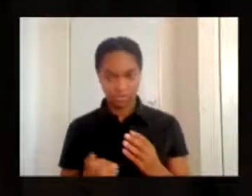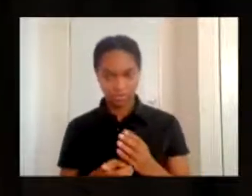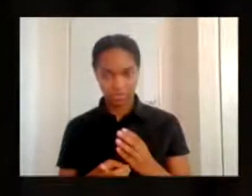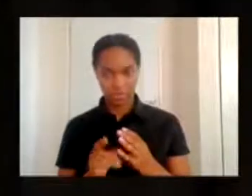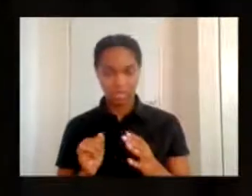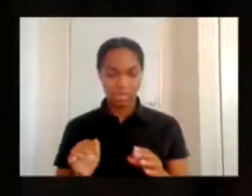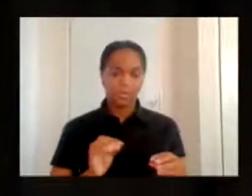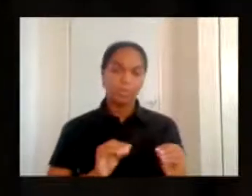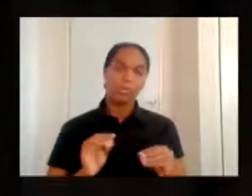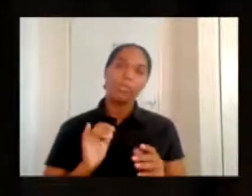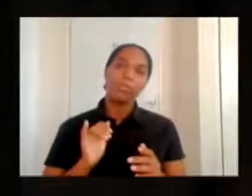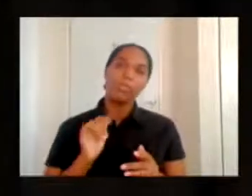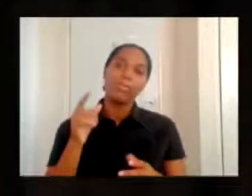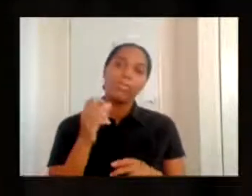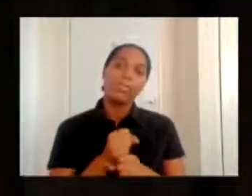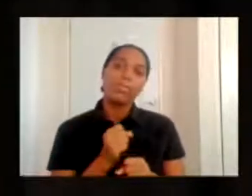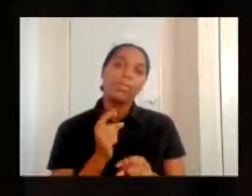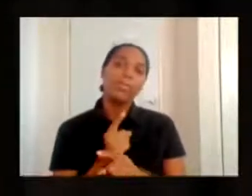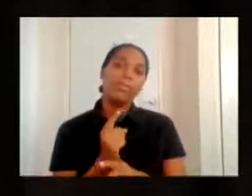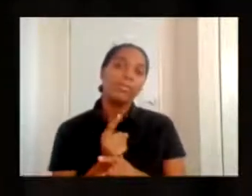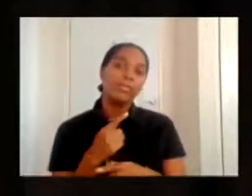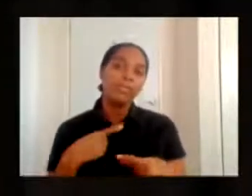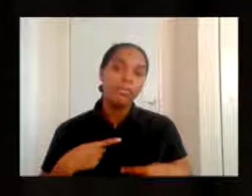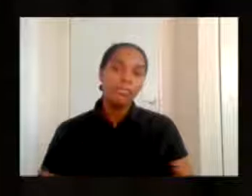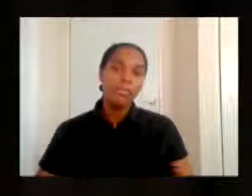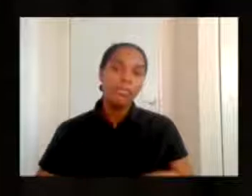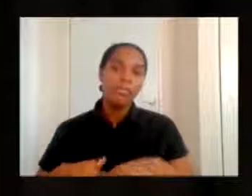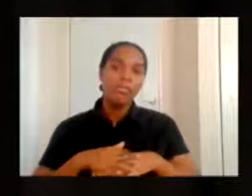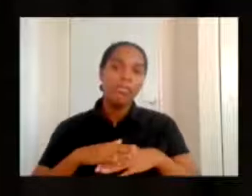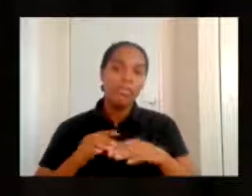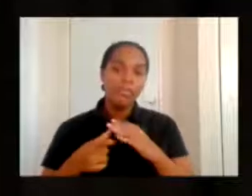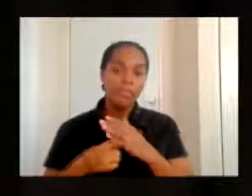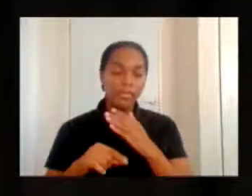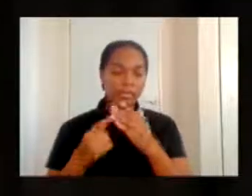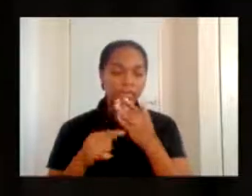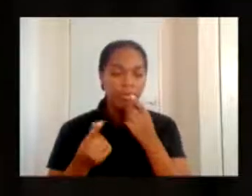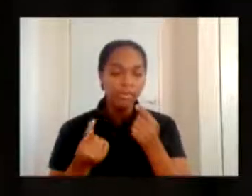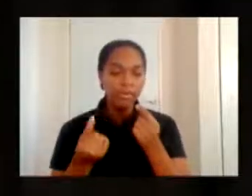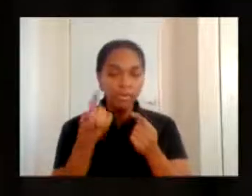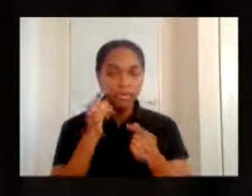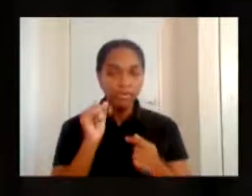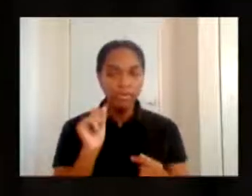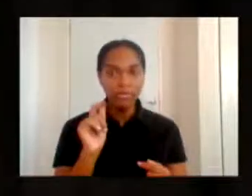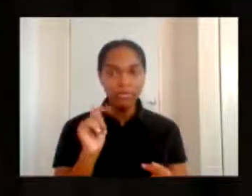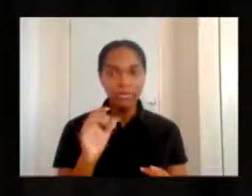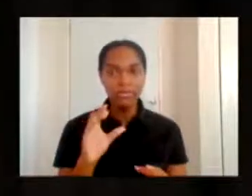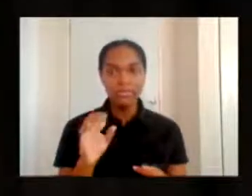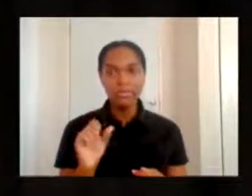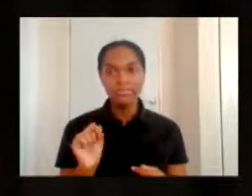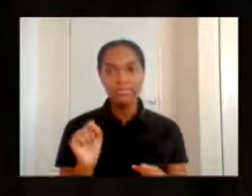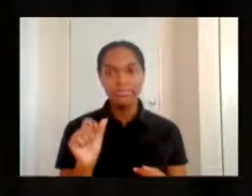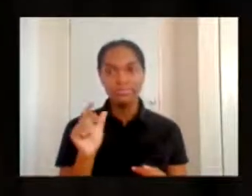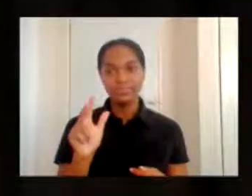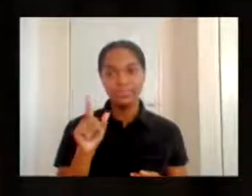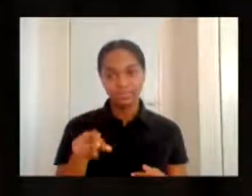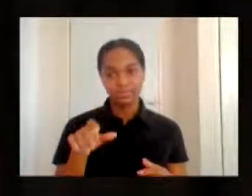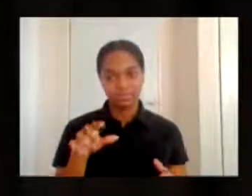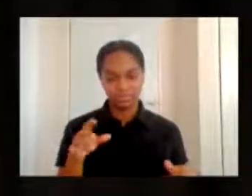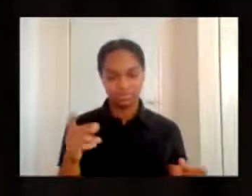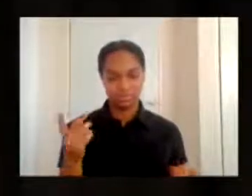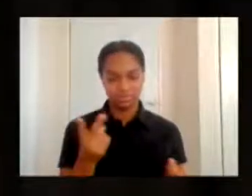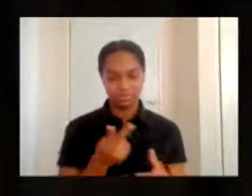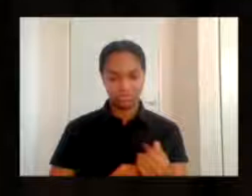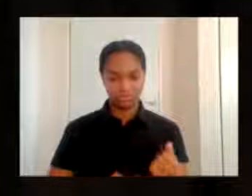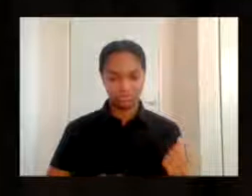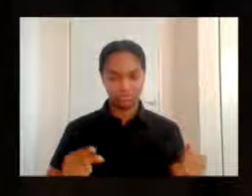give appropriate physical layer quality. So what you can do in ATSC3 is you can marry that physical